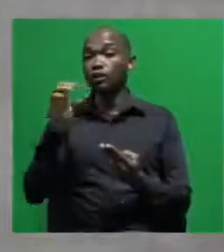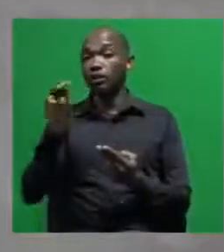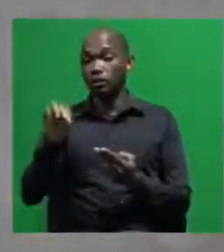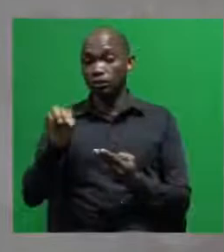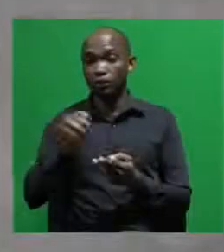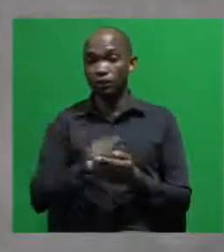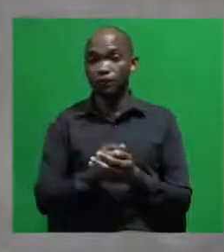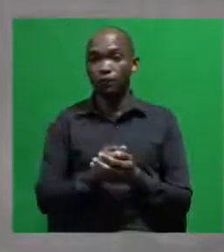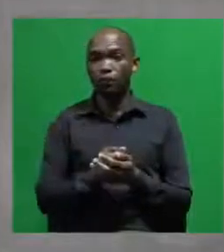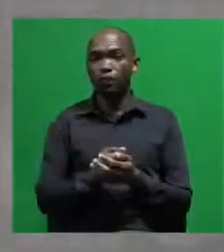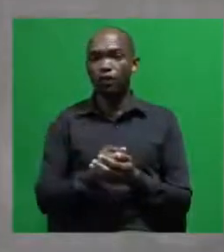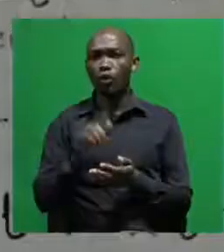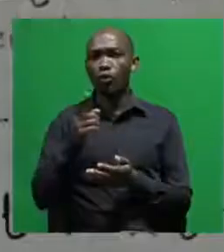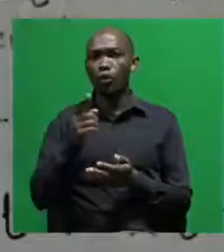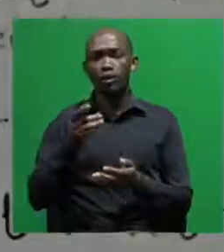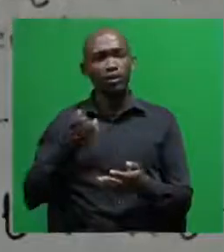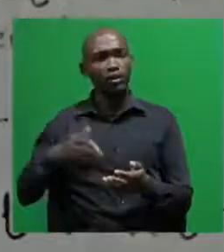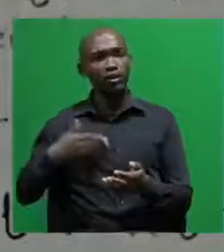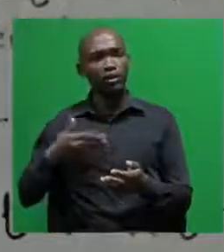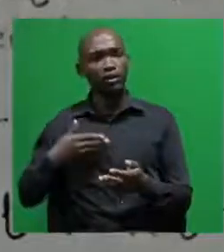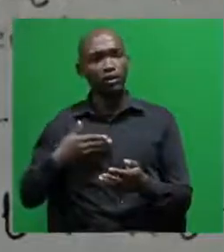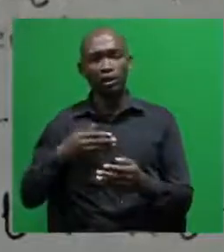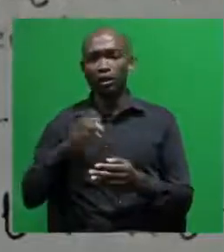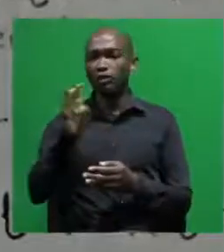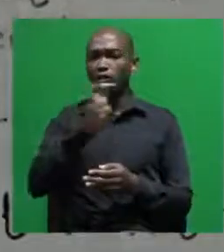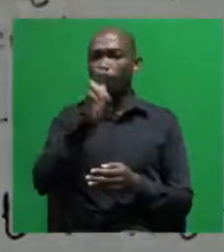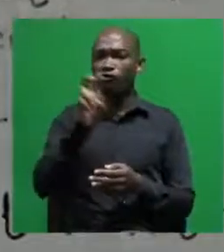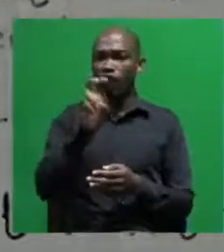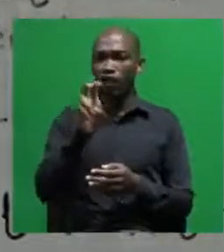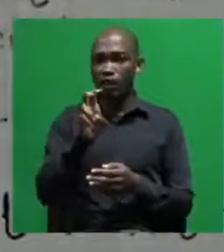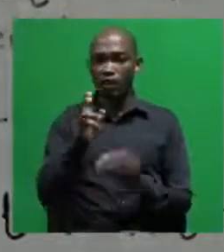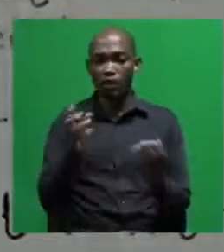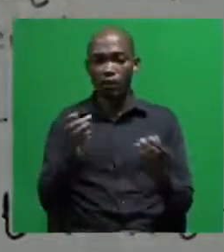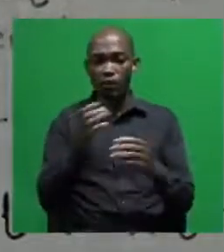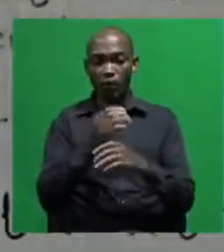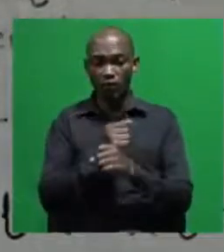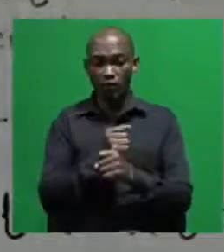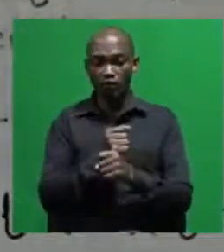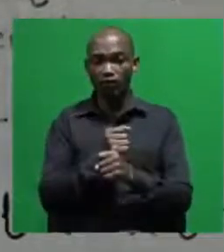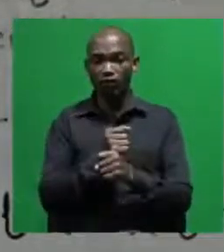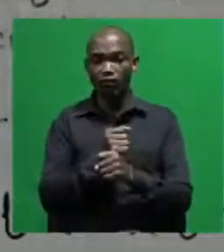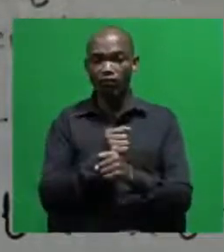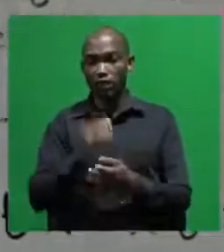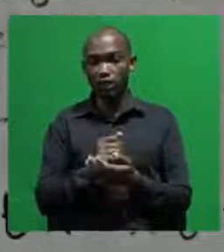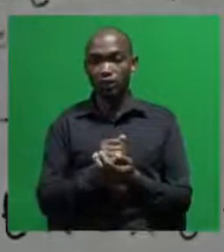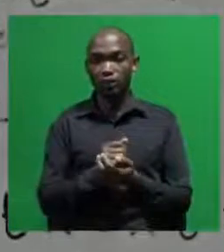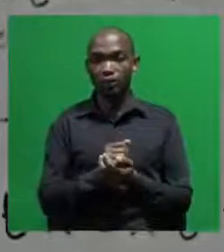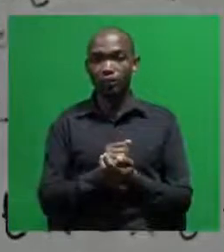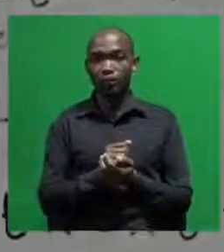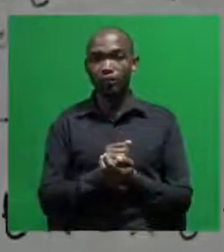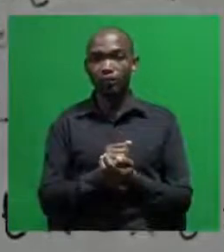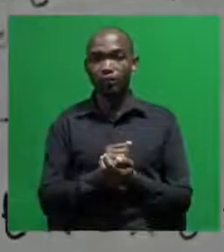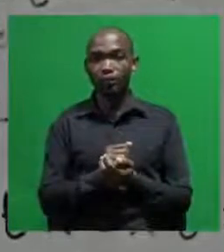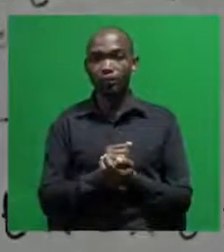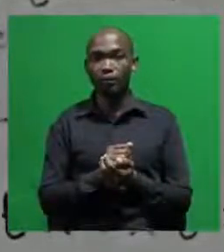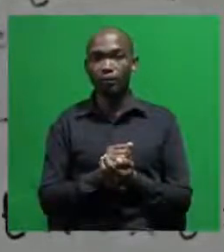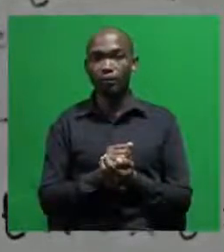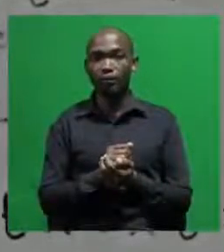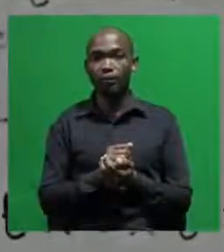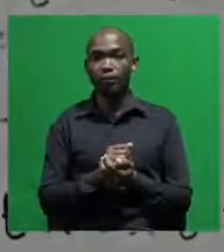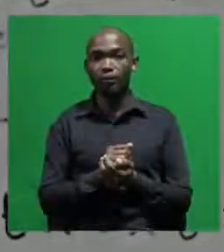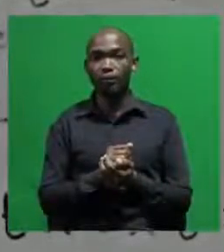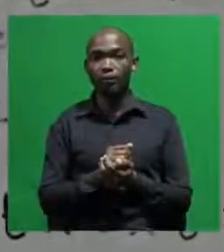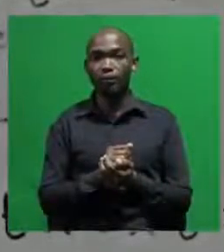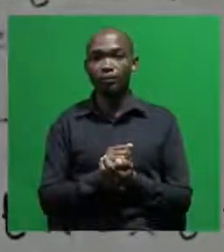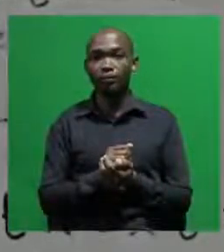centimeter. What are we required to find? We have to required to